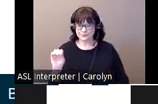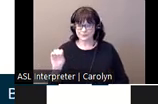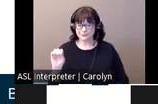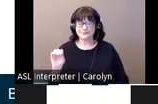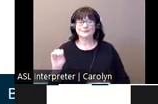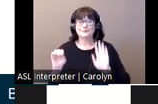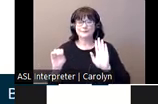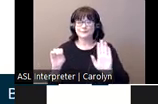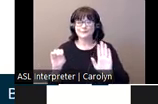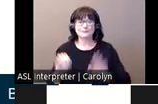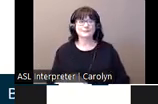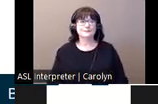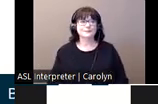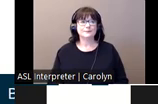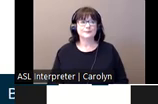H-E-Q-C-O.